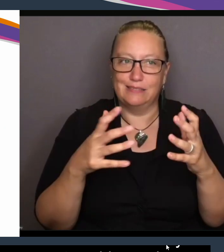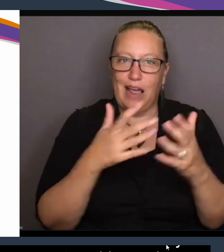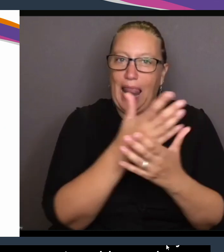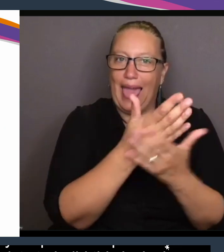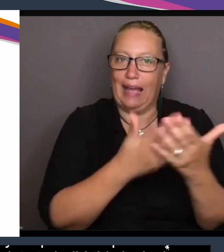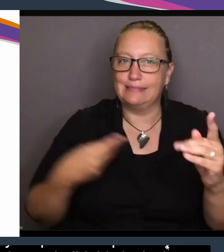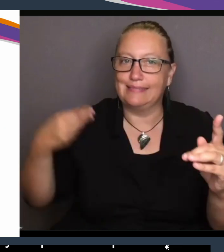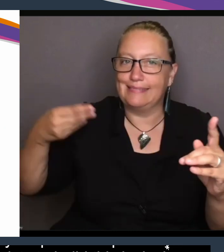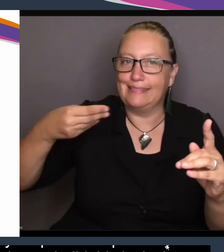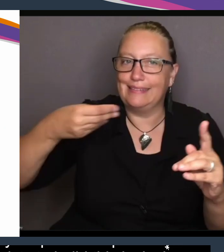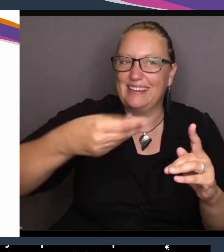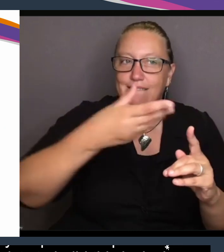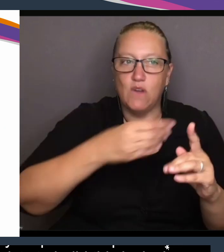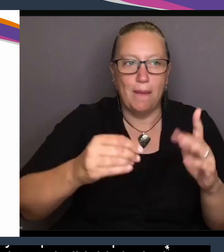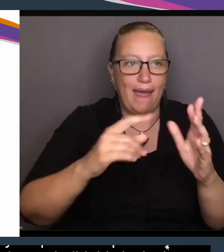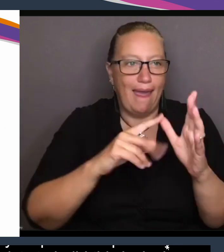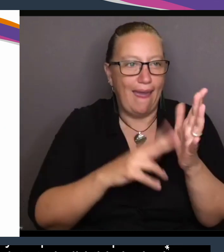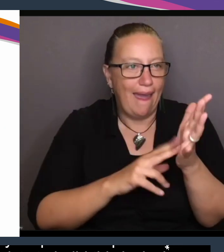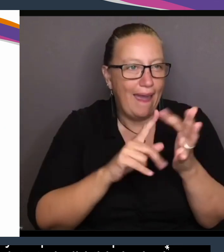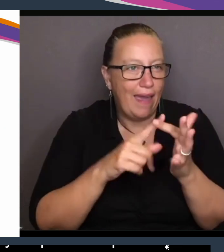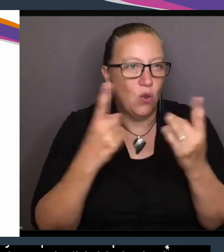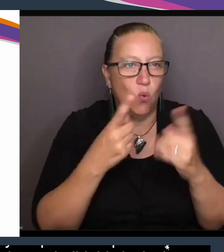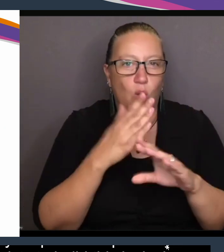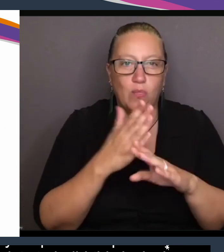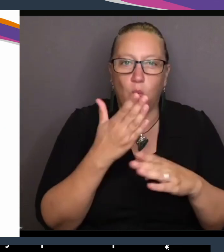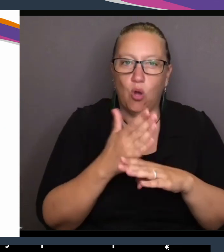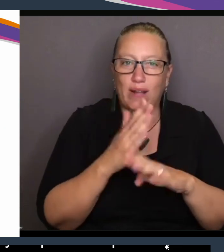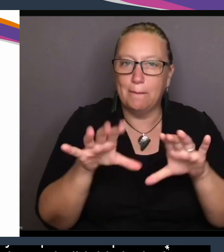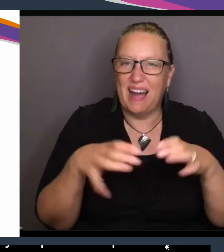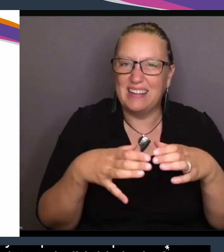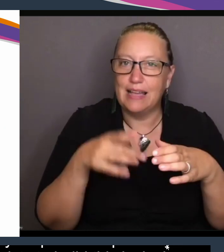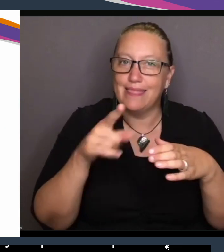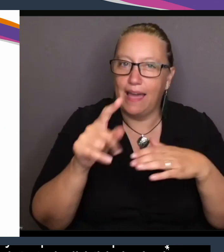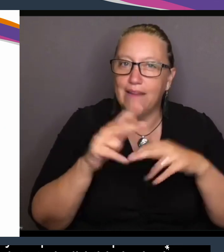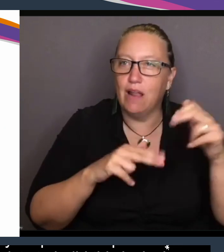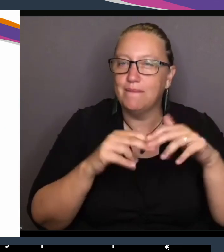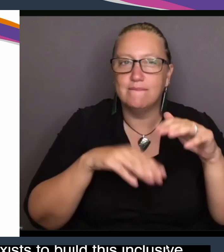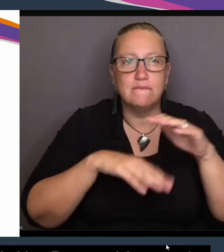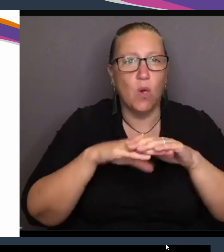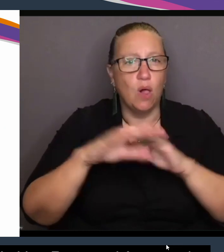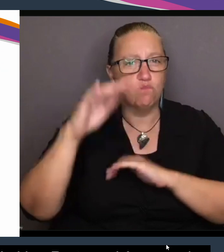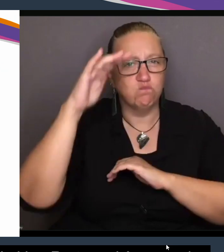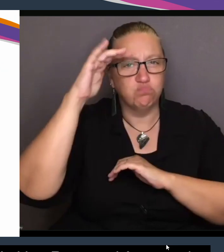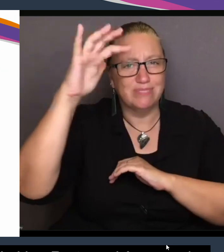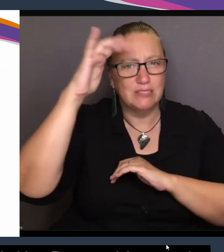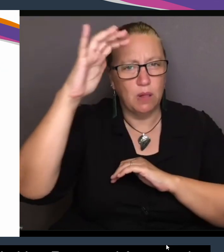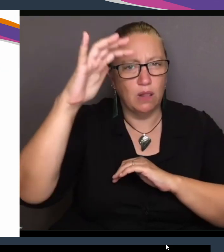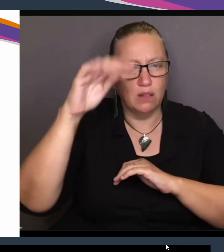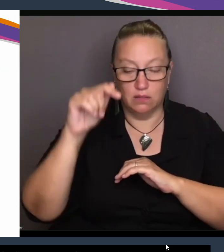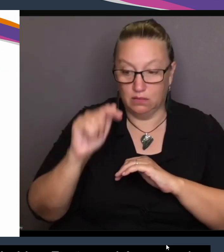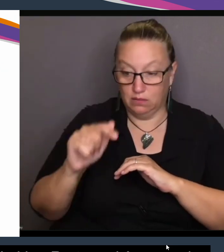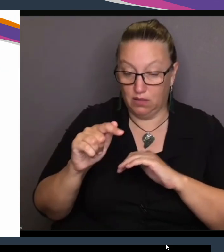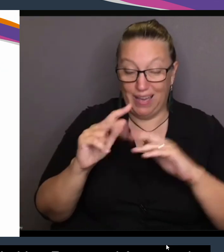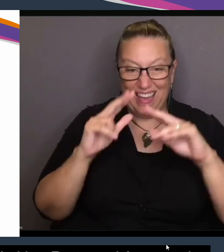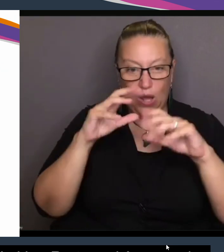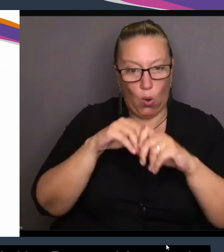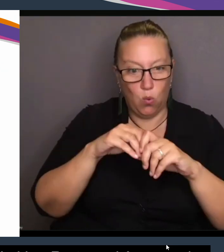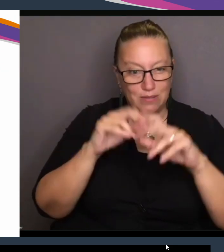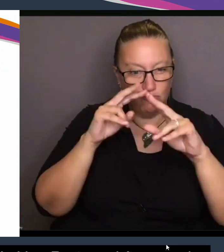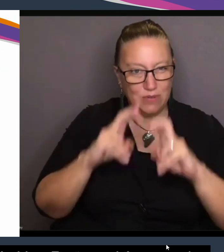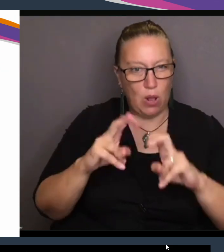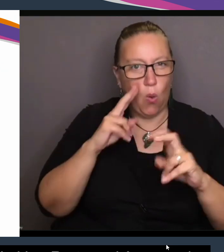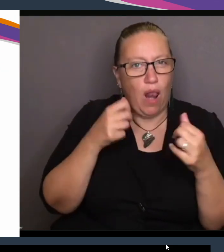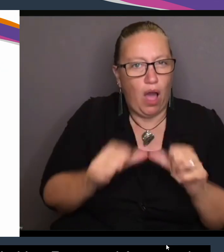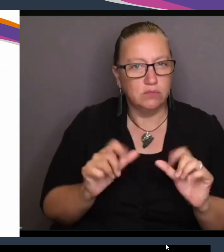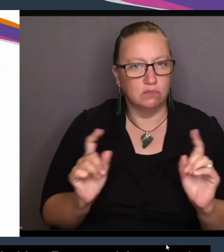Party was that they developed a whole set of principles about what inclusive research means like.